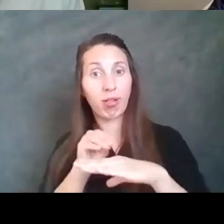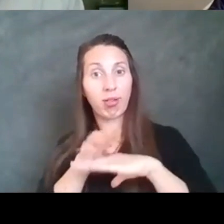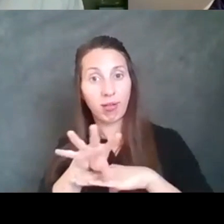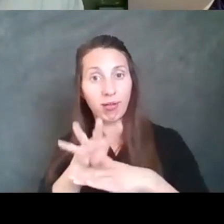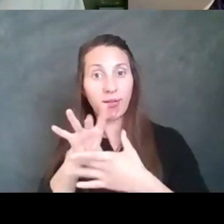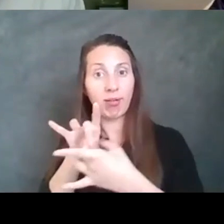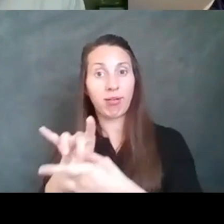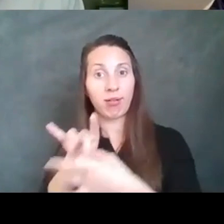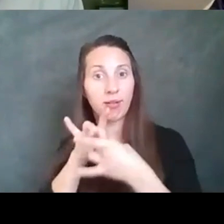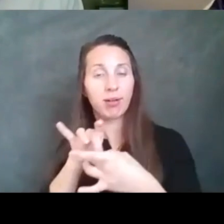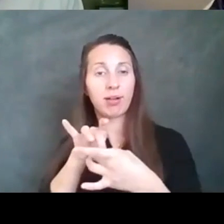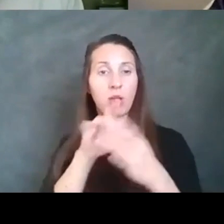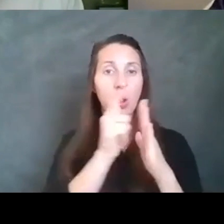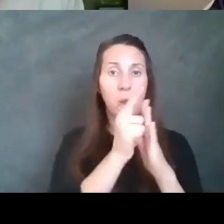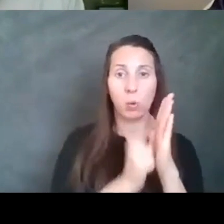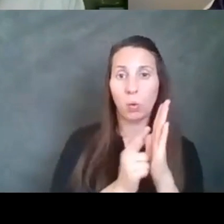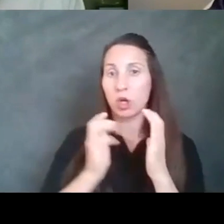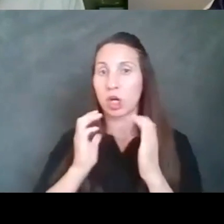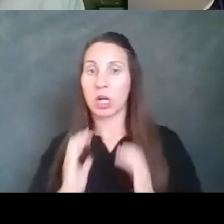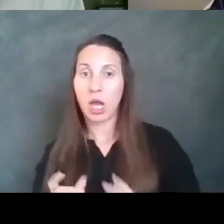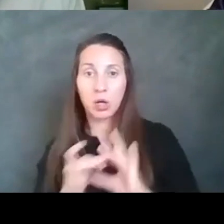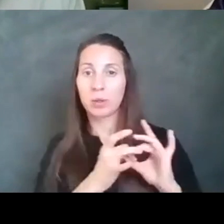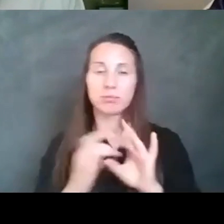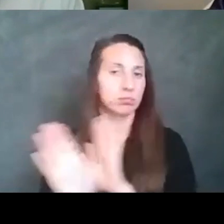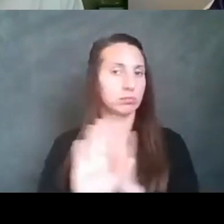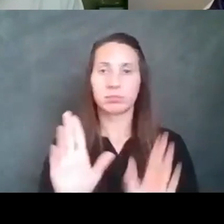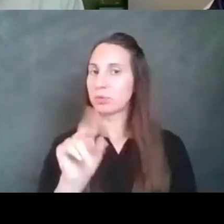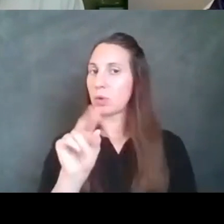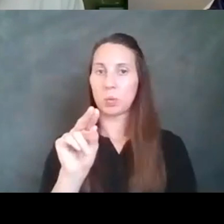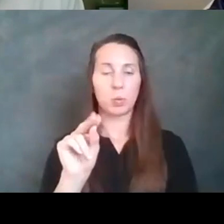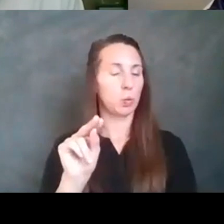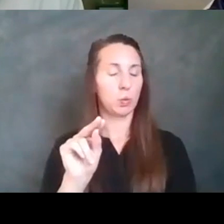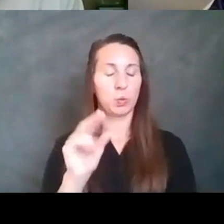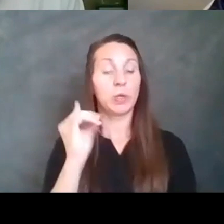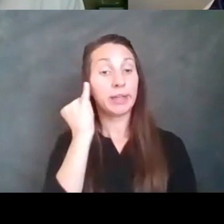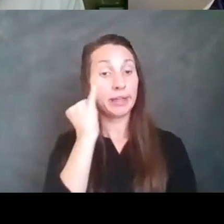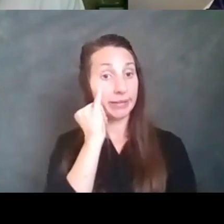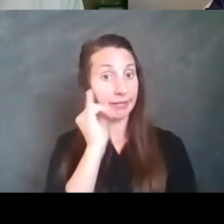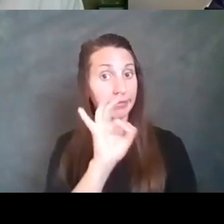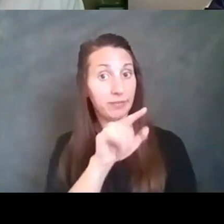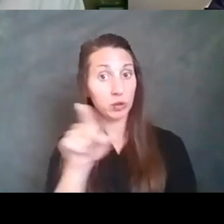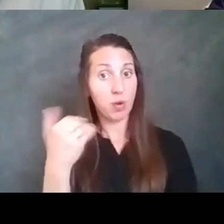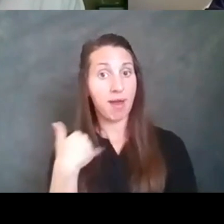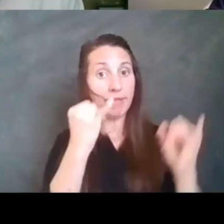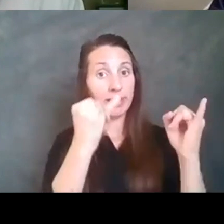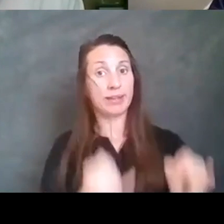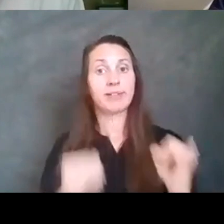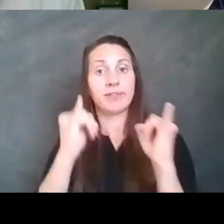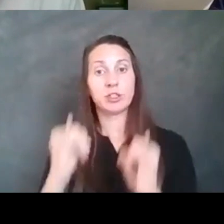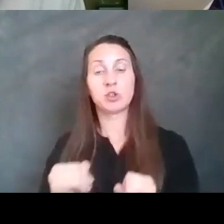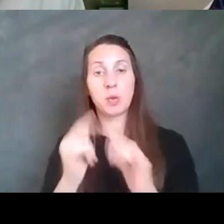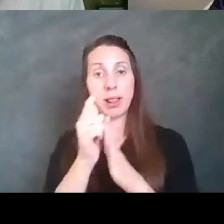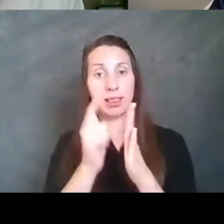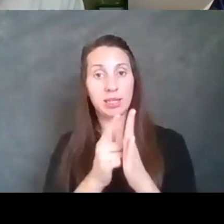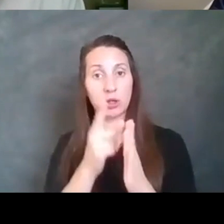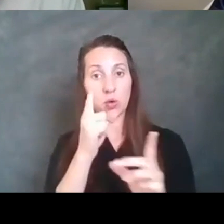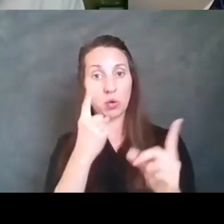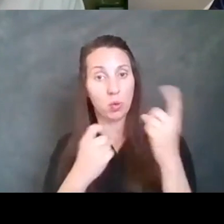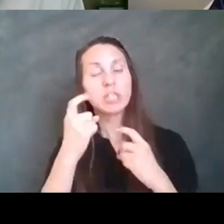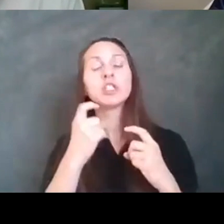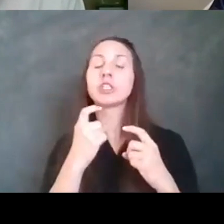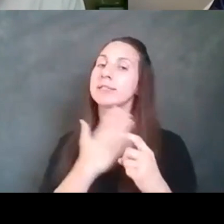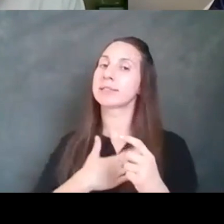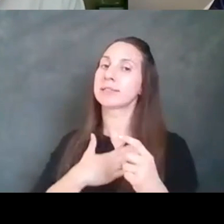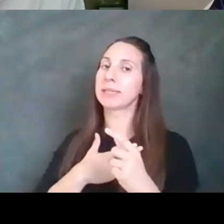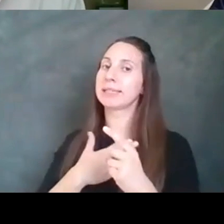seek counsel for your individual legal questions. So one of the first questions that was posed, and Matthew,